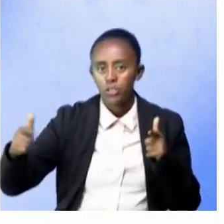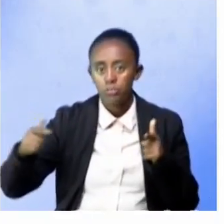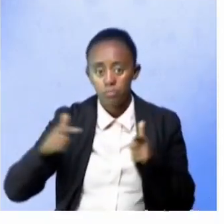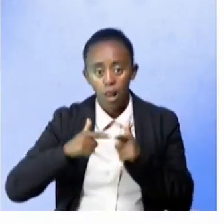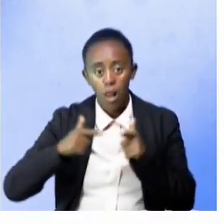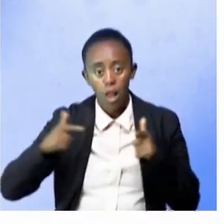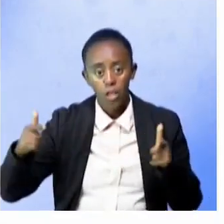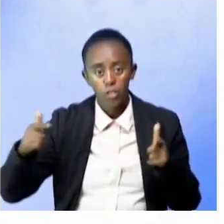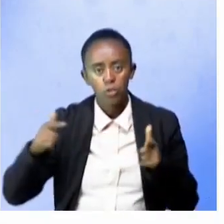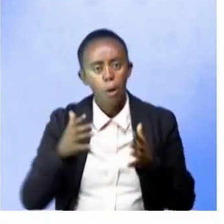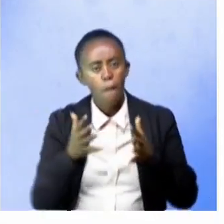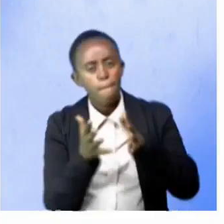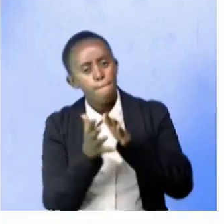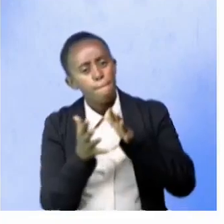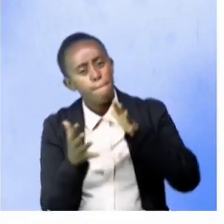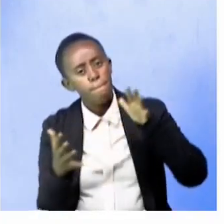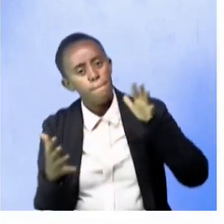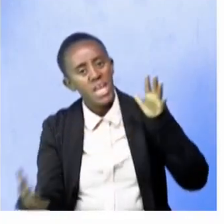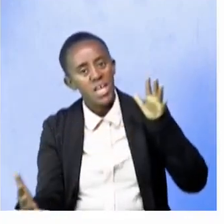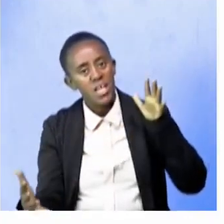right? Big,